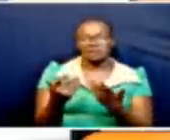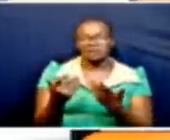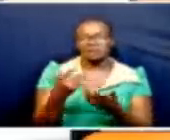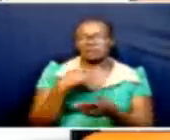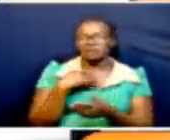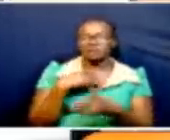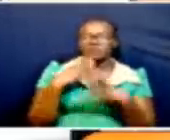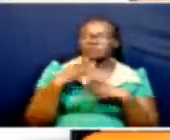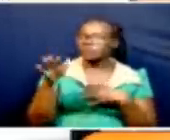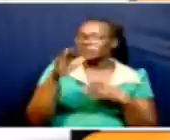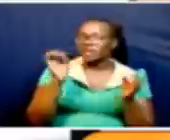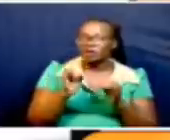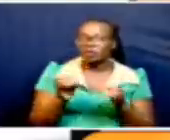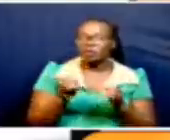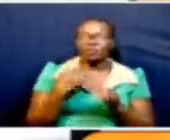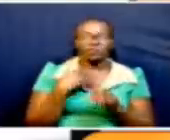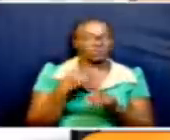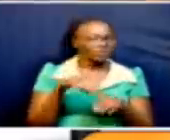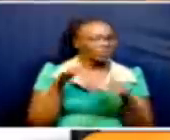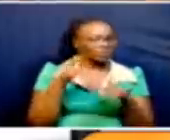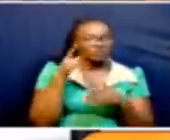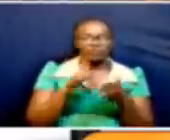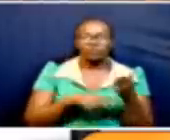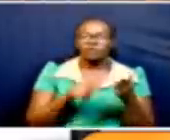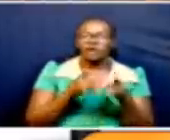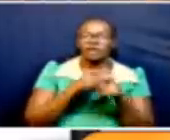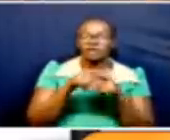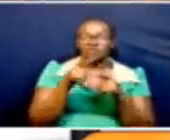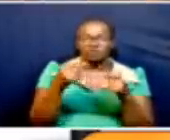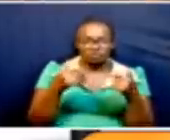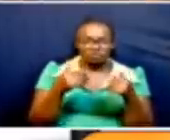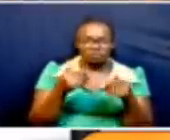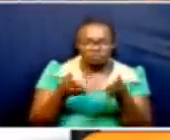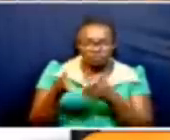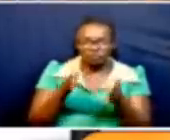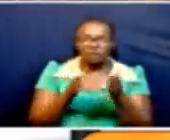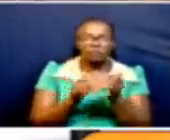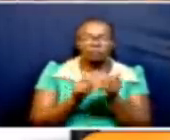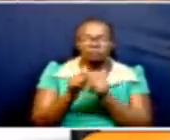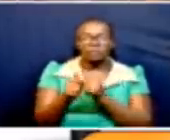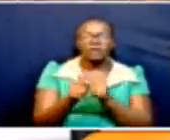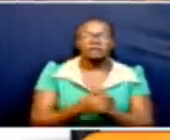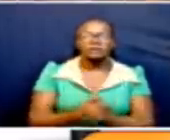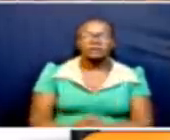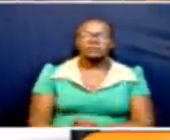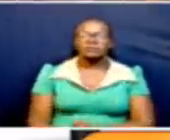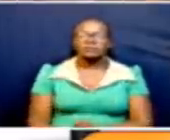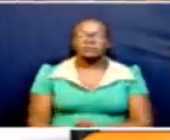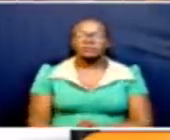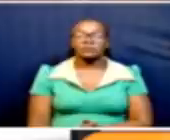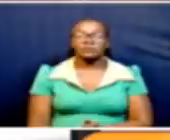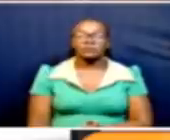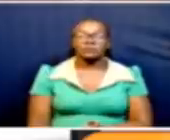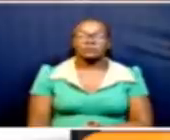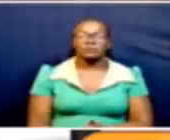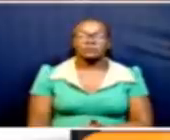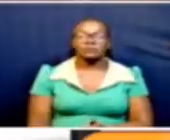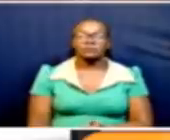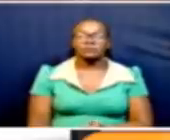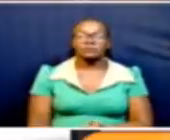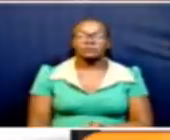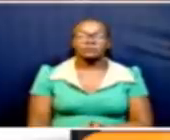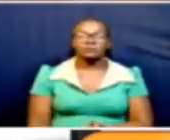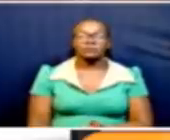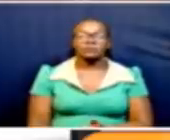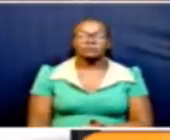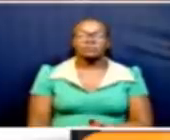wait? And you want to cross. But it's a country that is governed by the law. Yeah. It's like Singapore. I was really shocked. Yeah. Each and